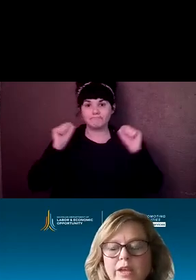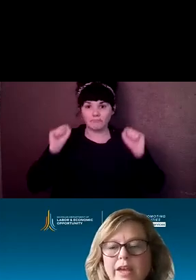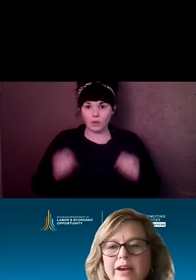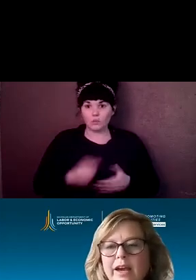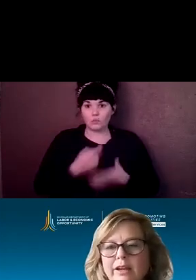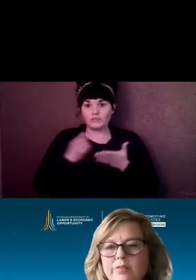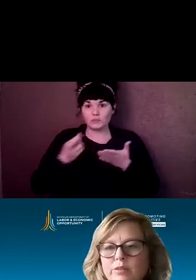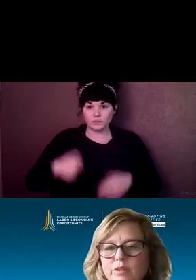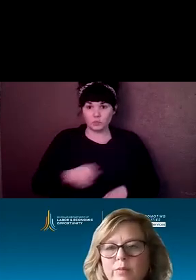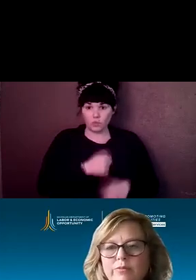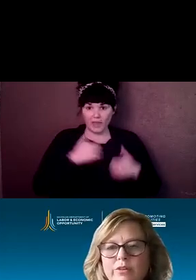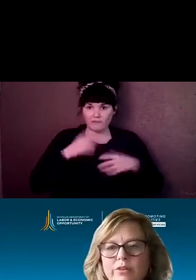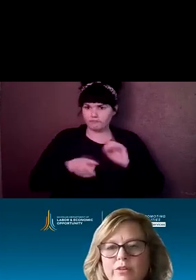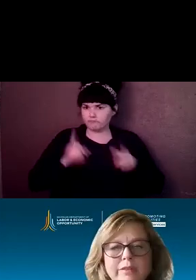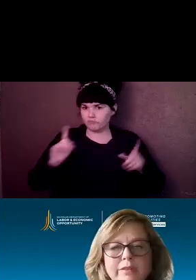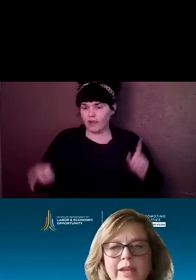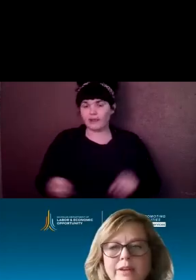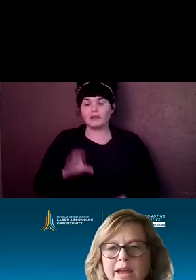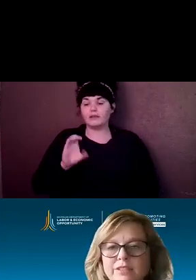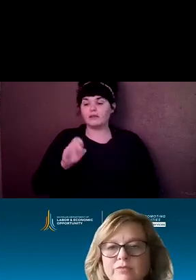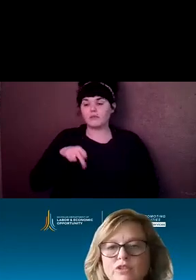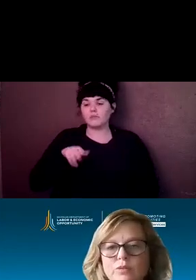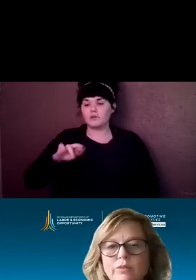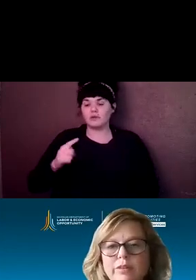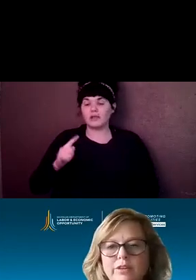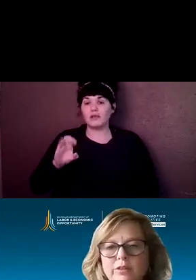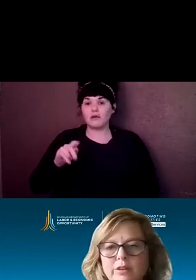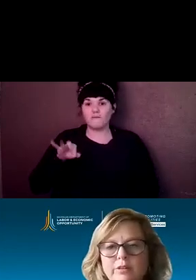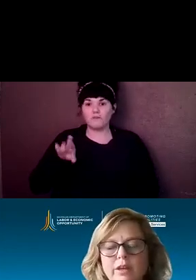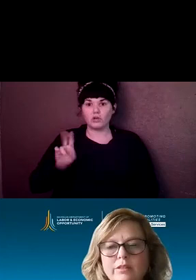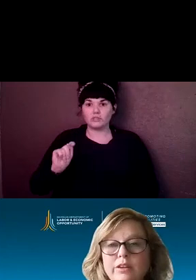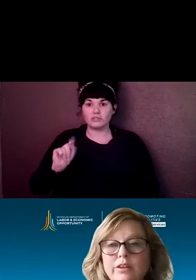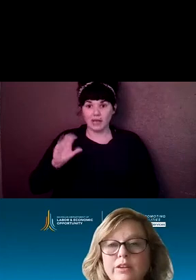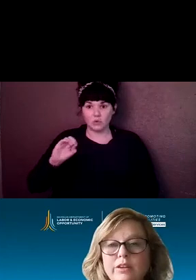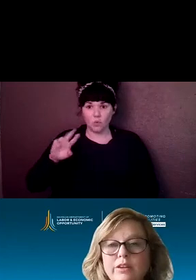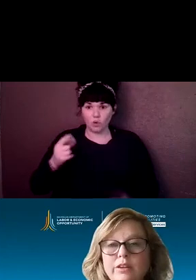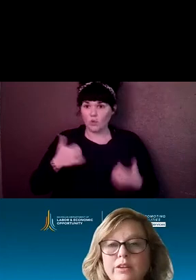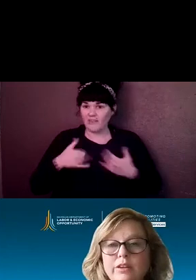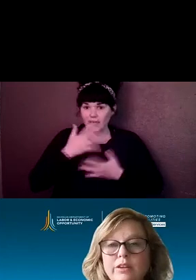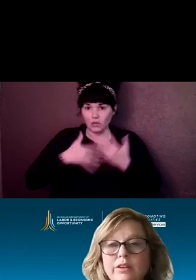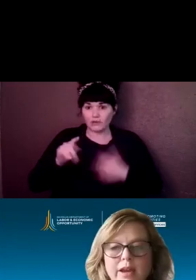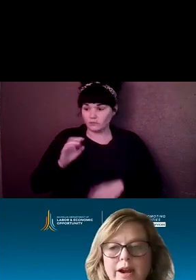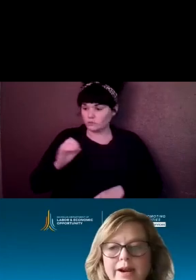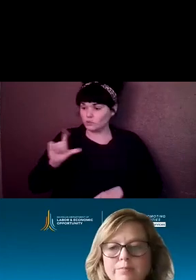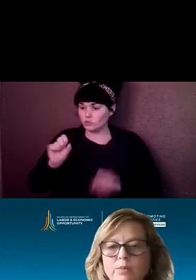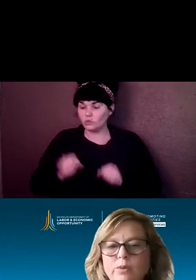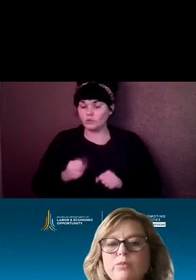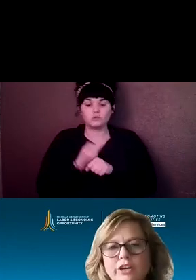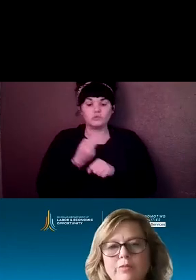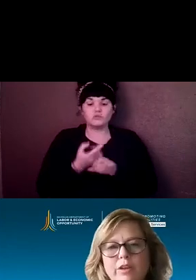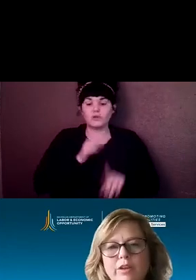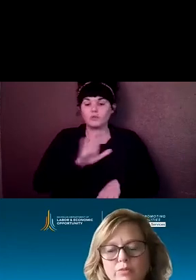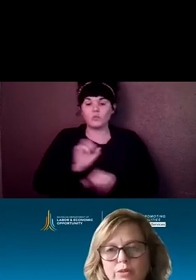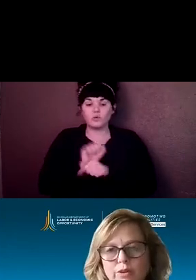there. We have that computingcomfort.org, that interactive tool that you can look at your workstation on, but we will